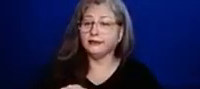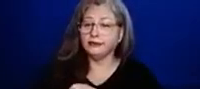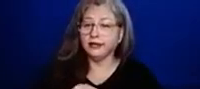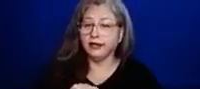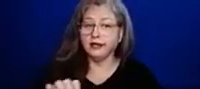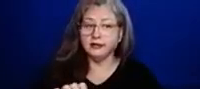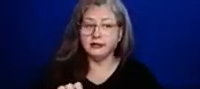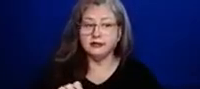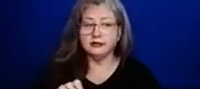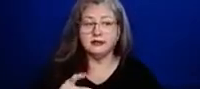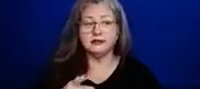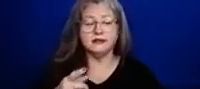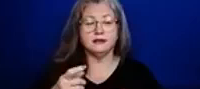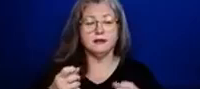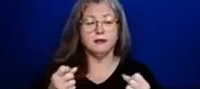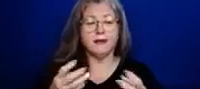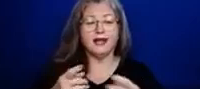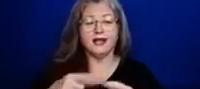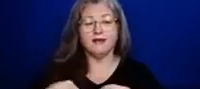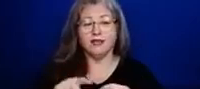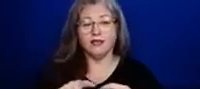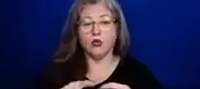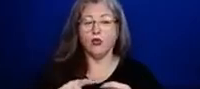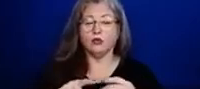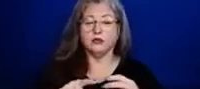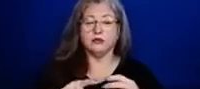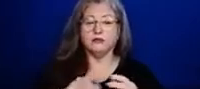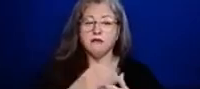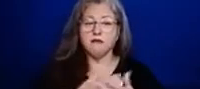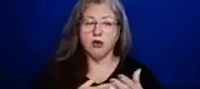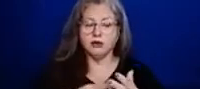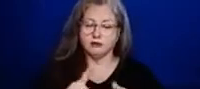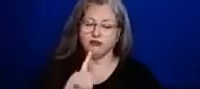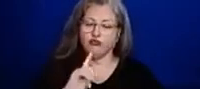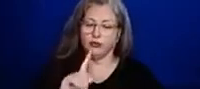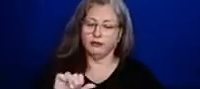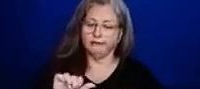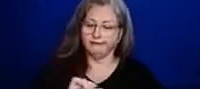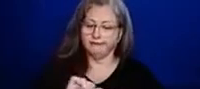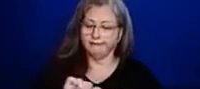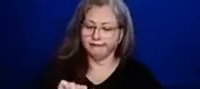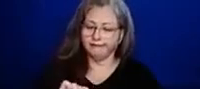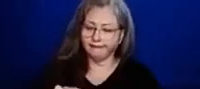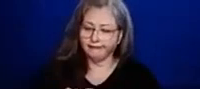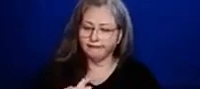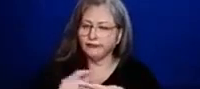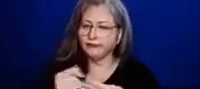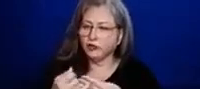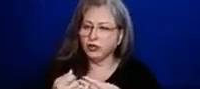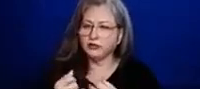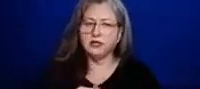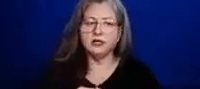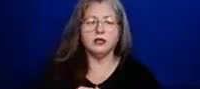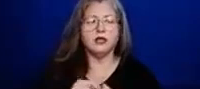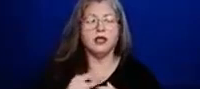exercise. Many of these pieces are exercises, and